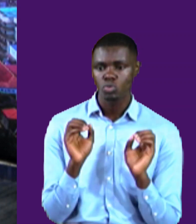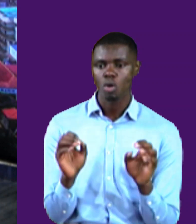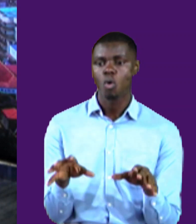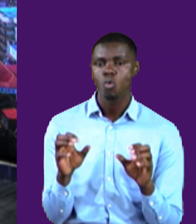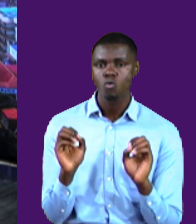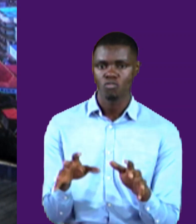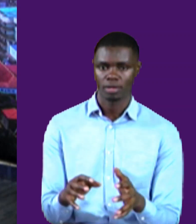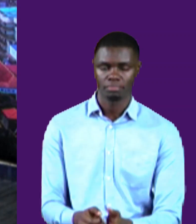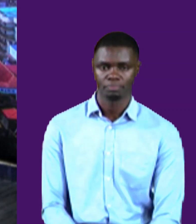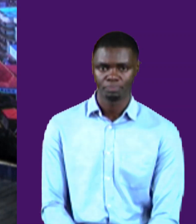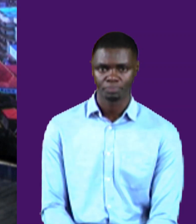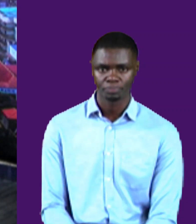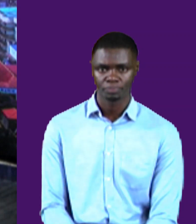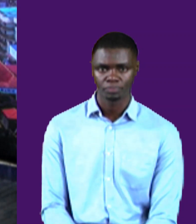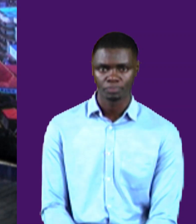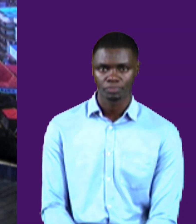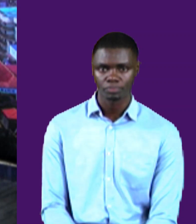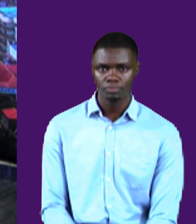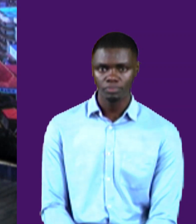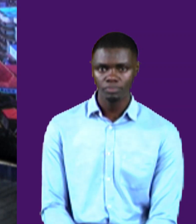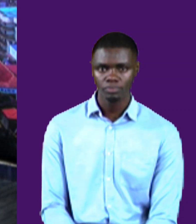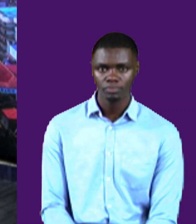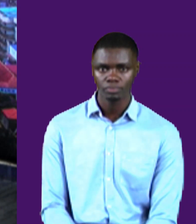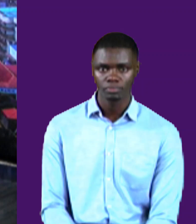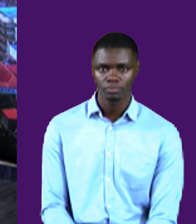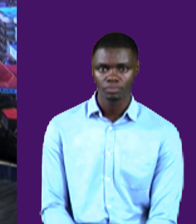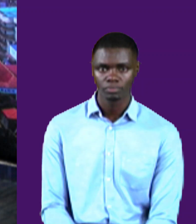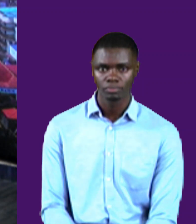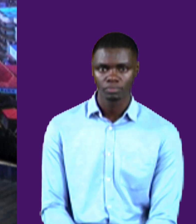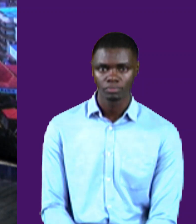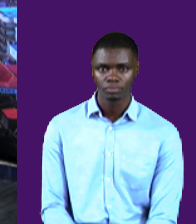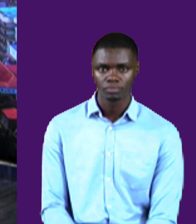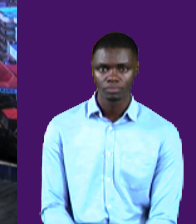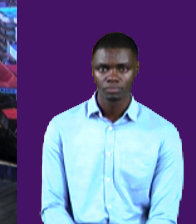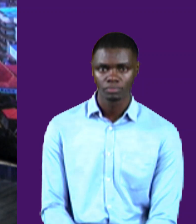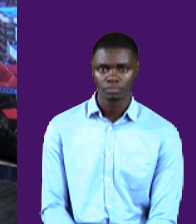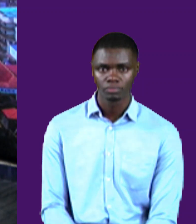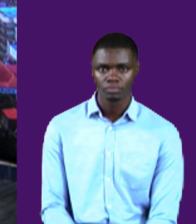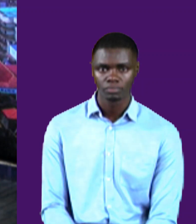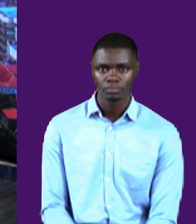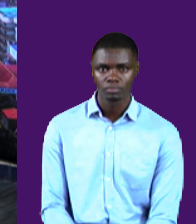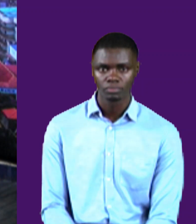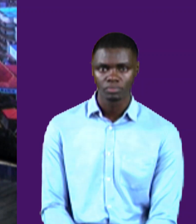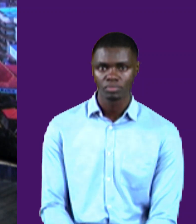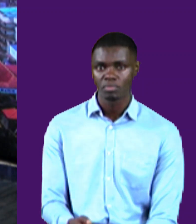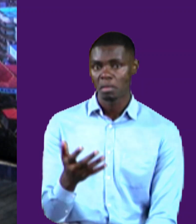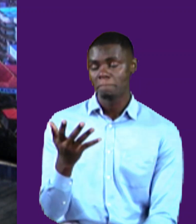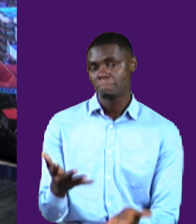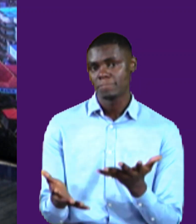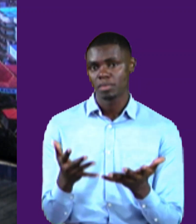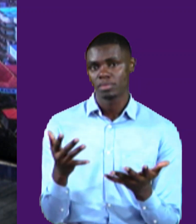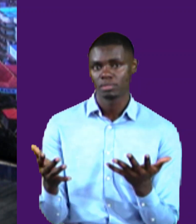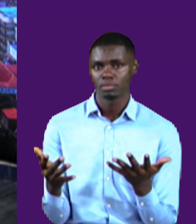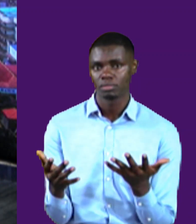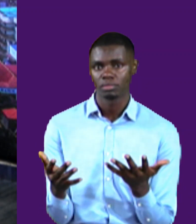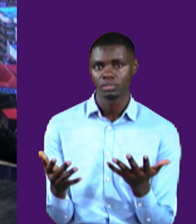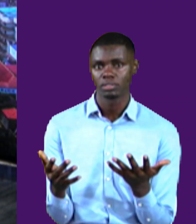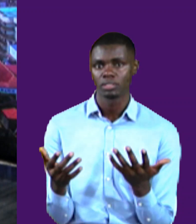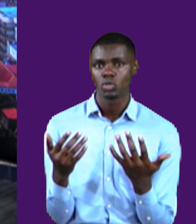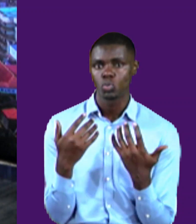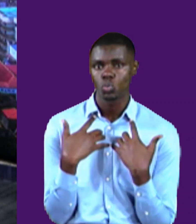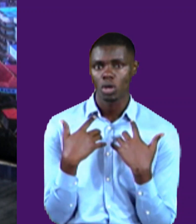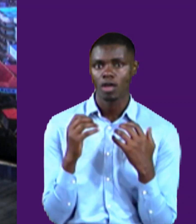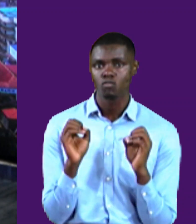there. So maybe you had this woofer that doesn't have